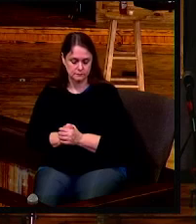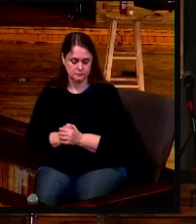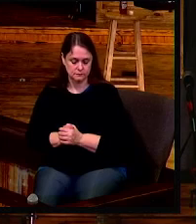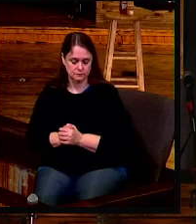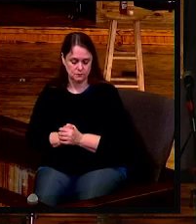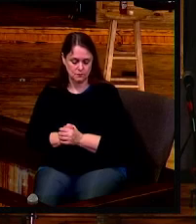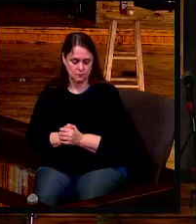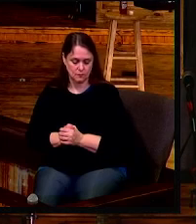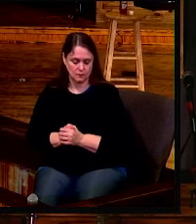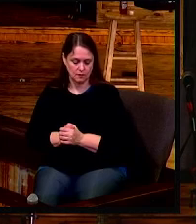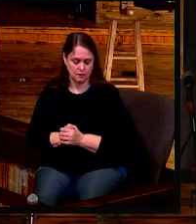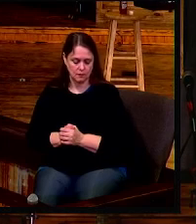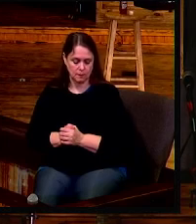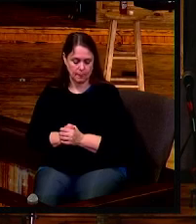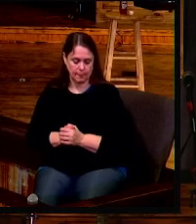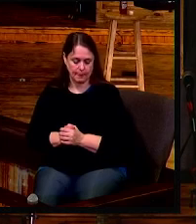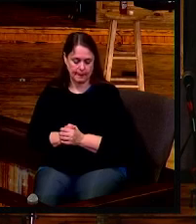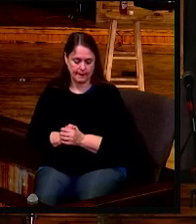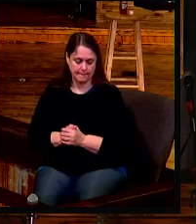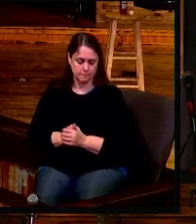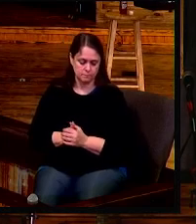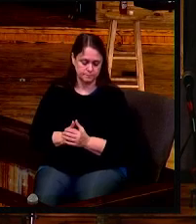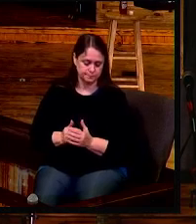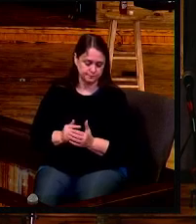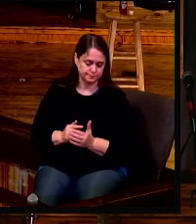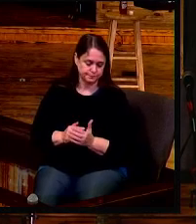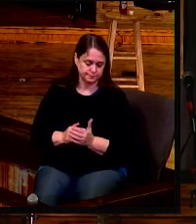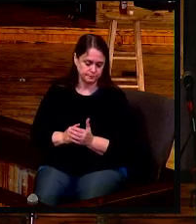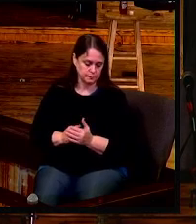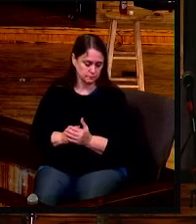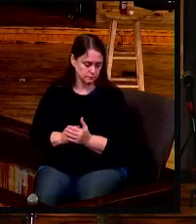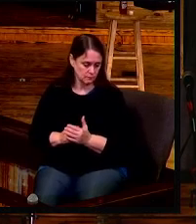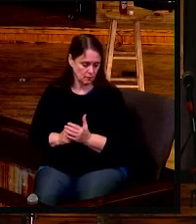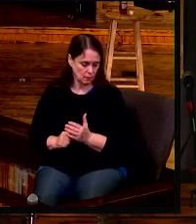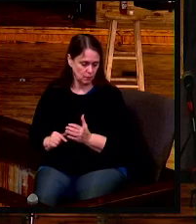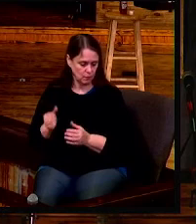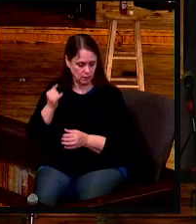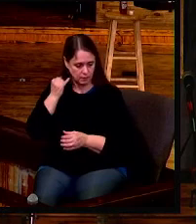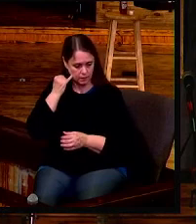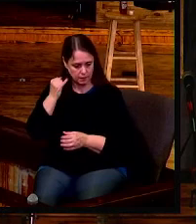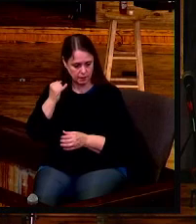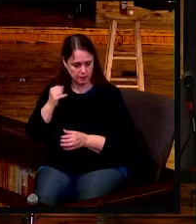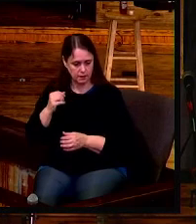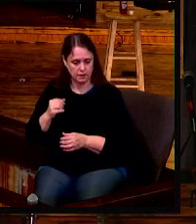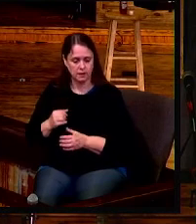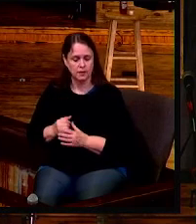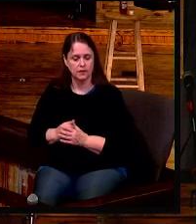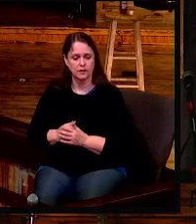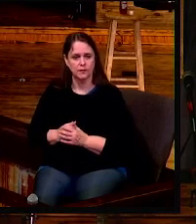But what if he would have believed the words that he wasn't good enough to play basketball?